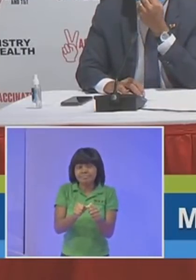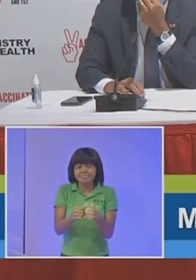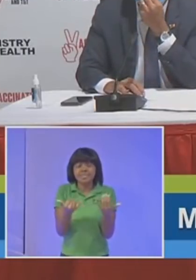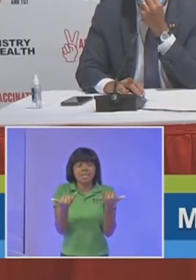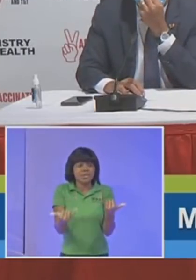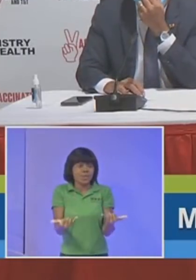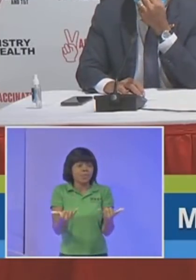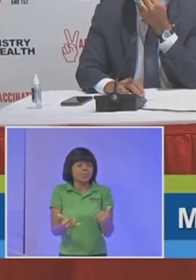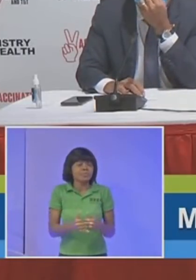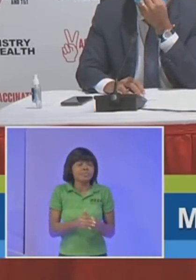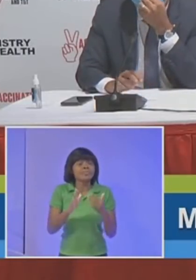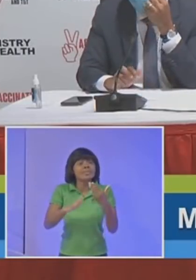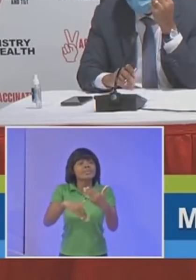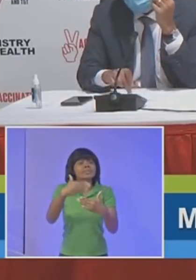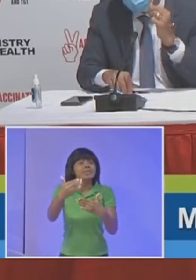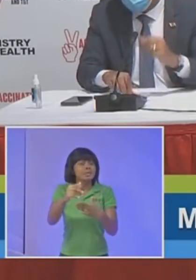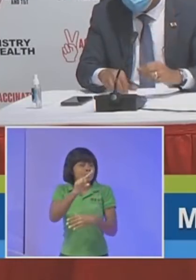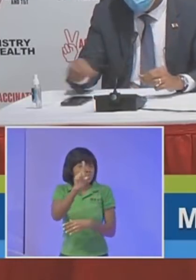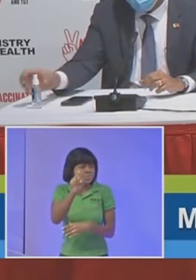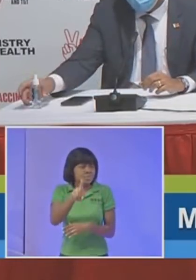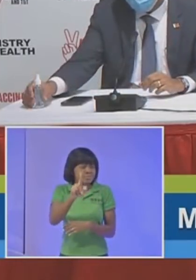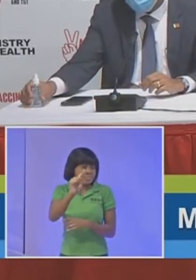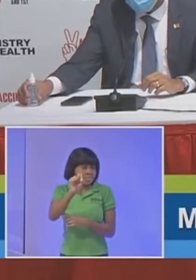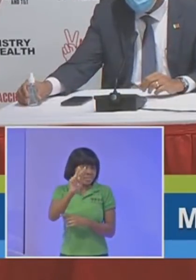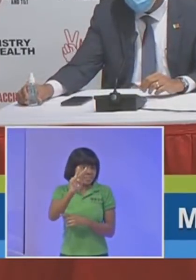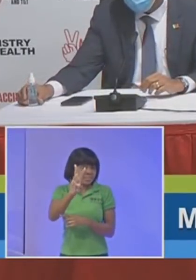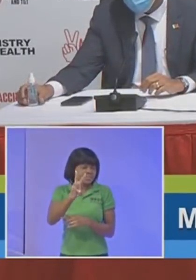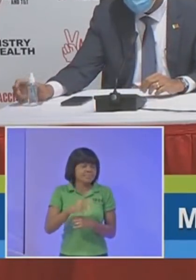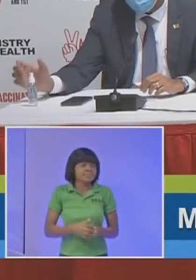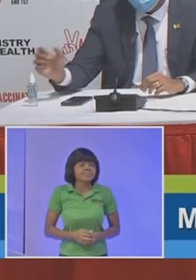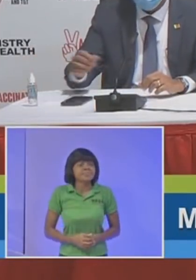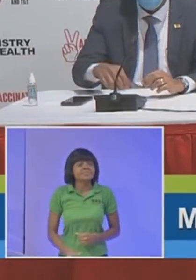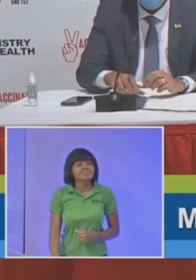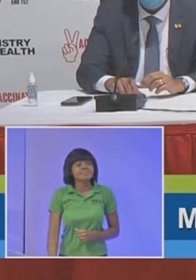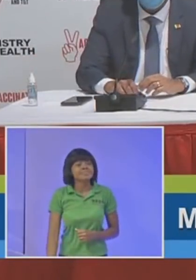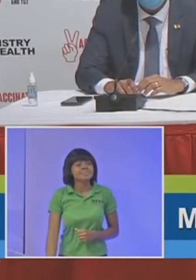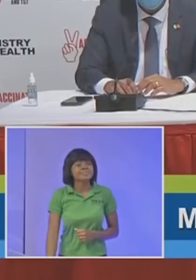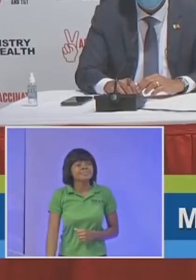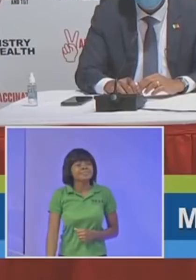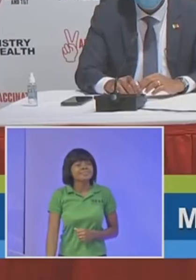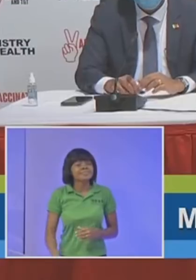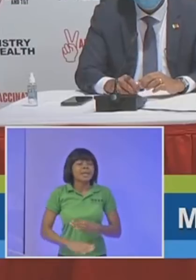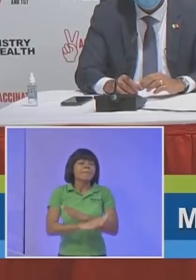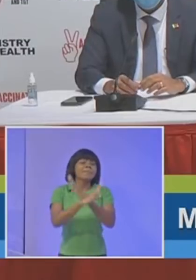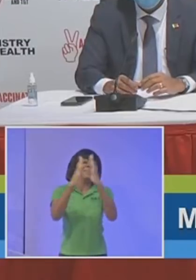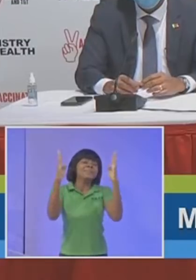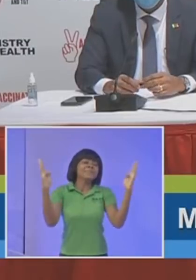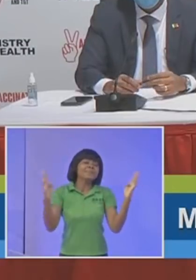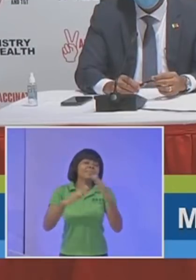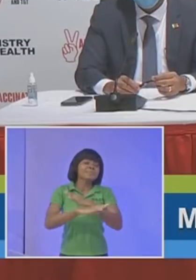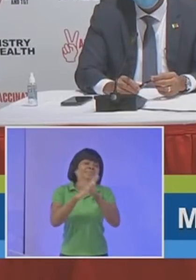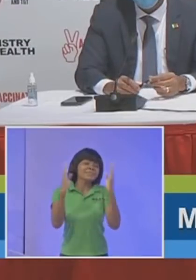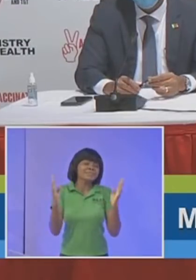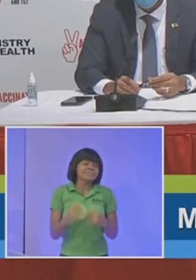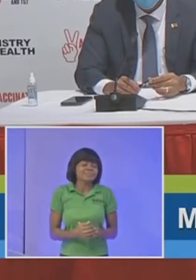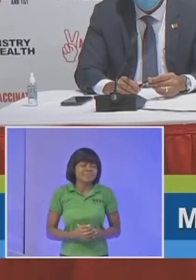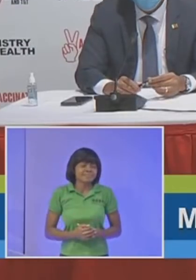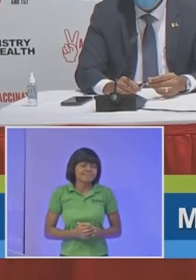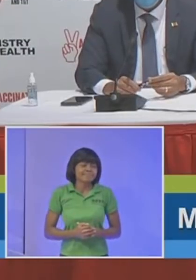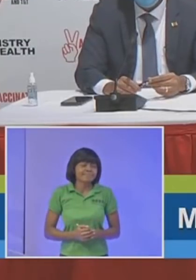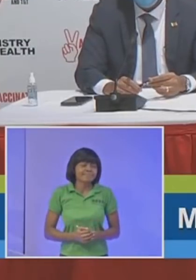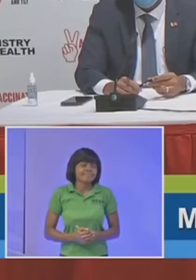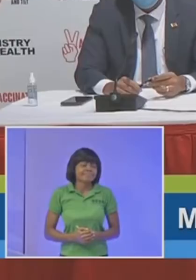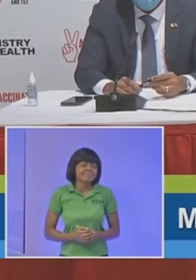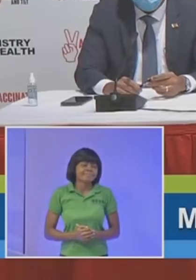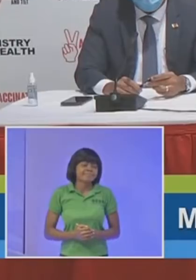please. TV6, let's go to you. Good morning. Question to the Health Minister. As you mentioned,